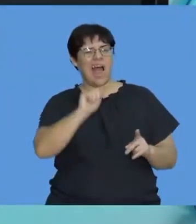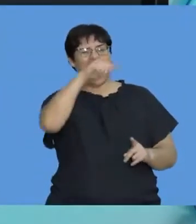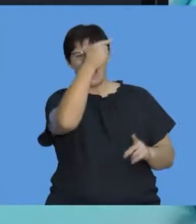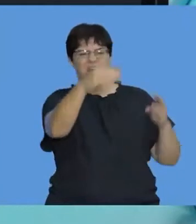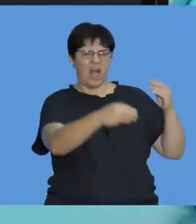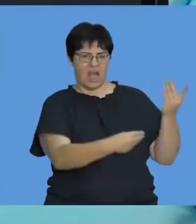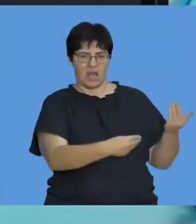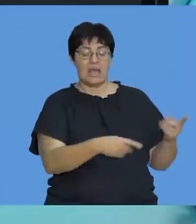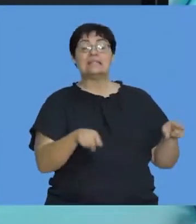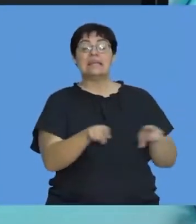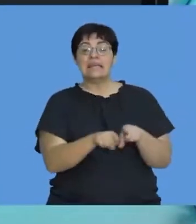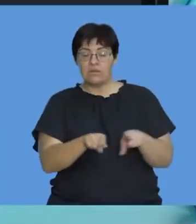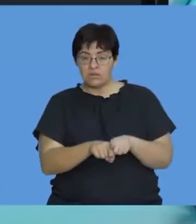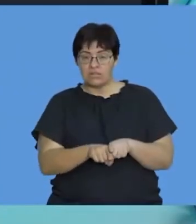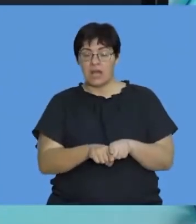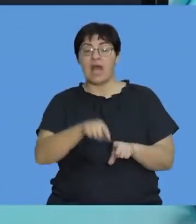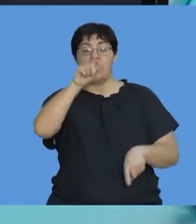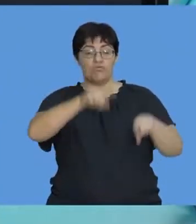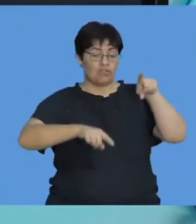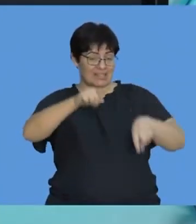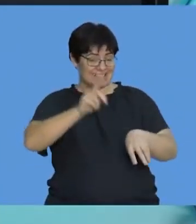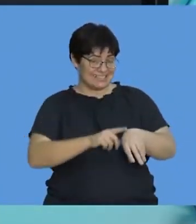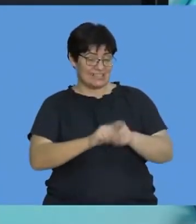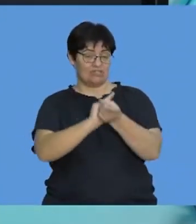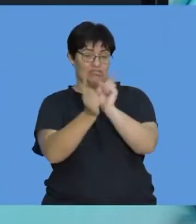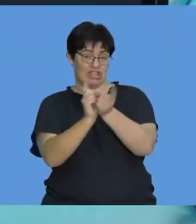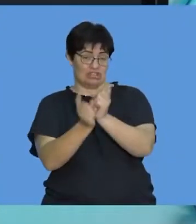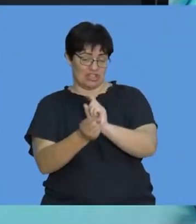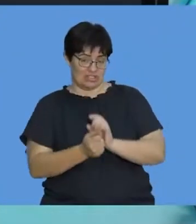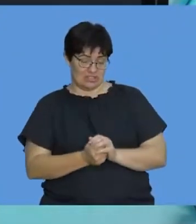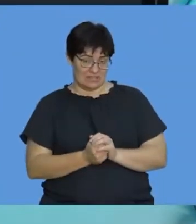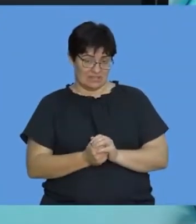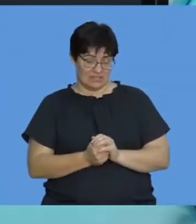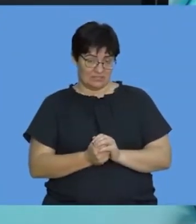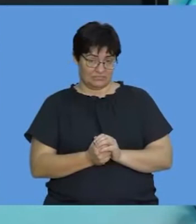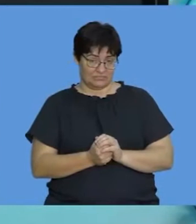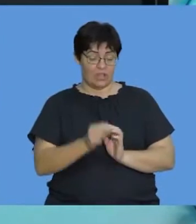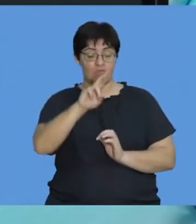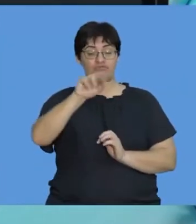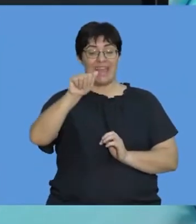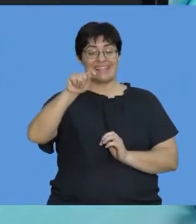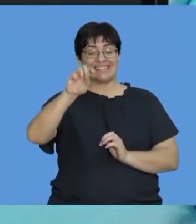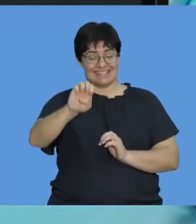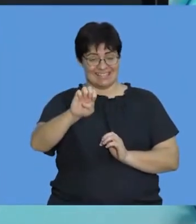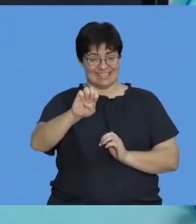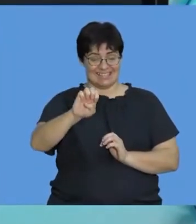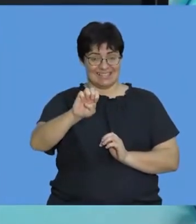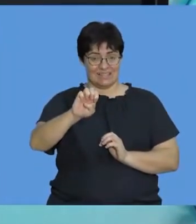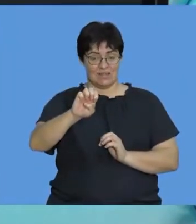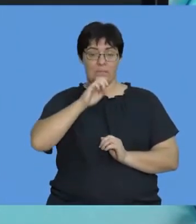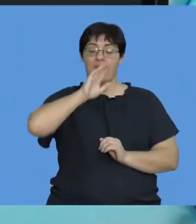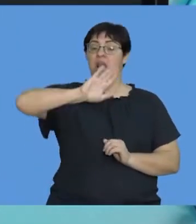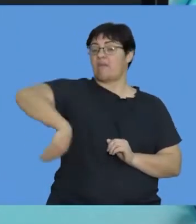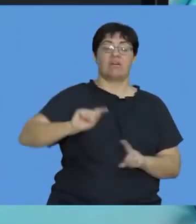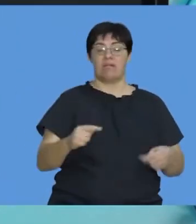all those other things, it's equal to the rate of change. Guys, that word rate cannot